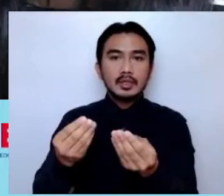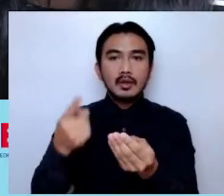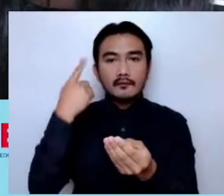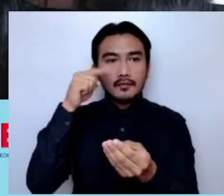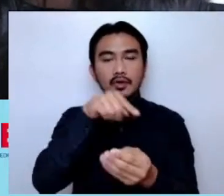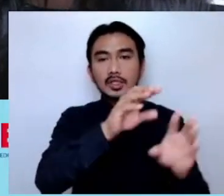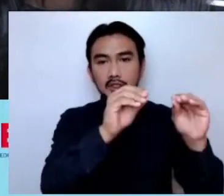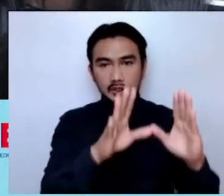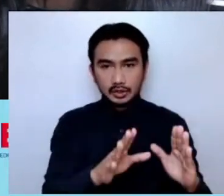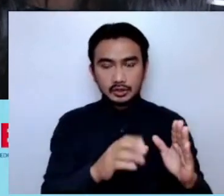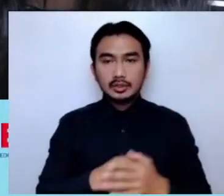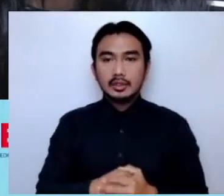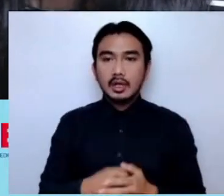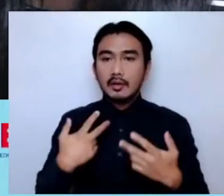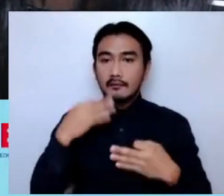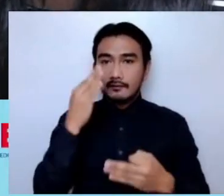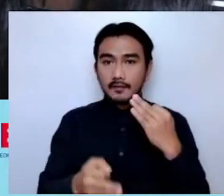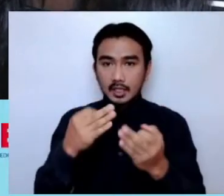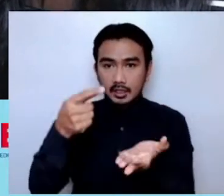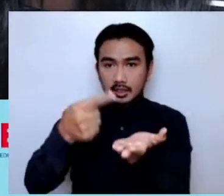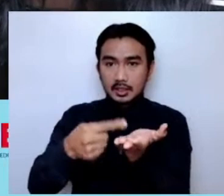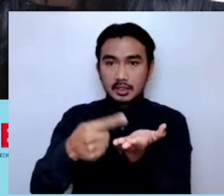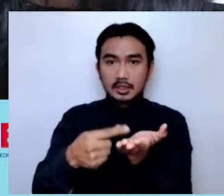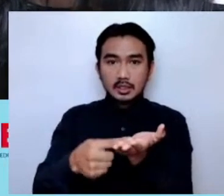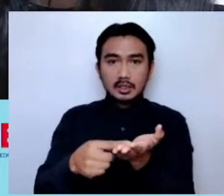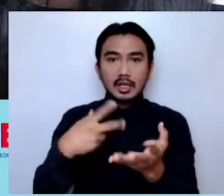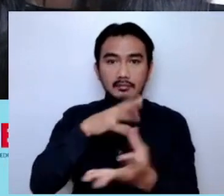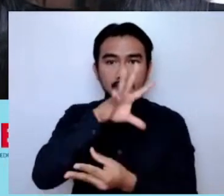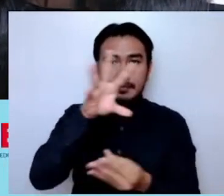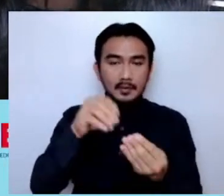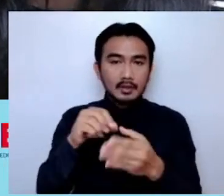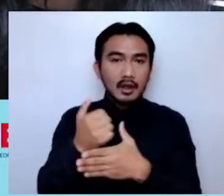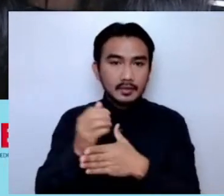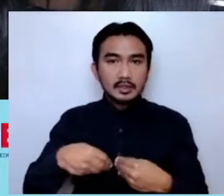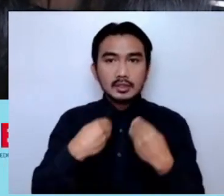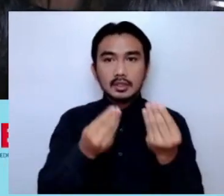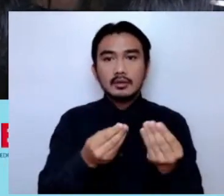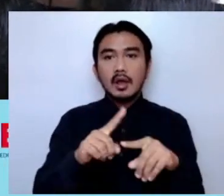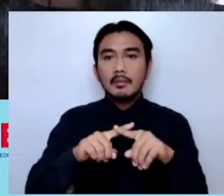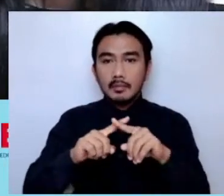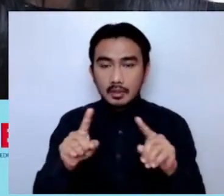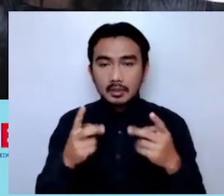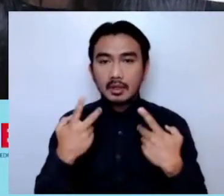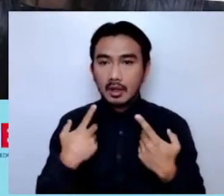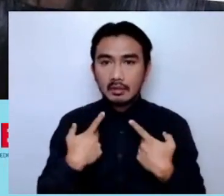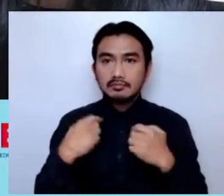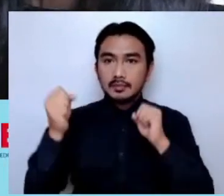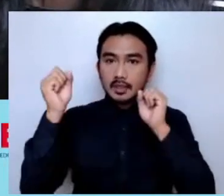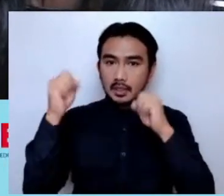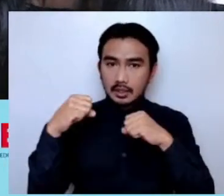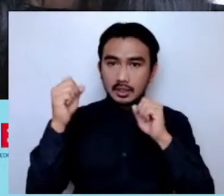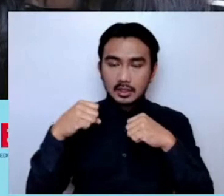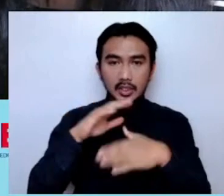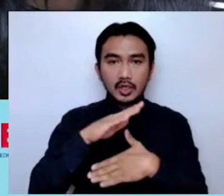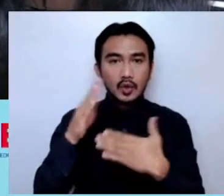The final rating is not the average of the ratings given, but rather the rating agreed upon by all the observers.